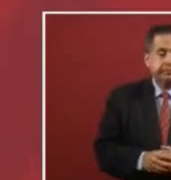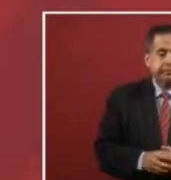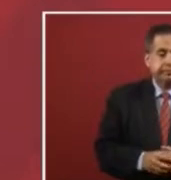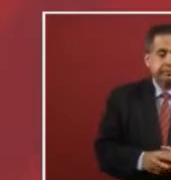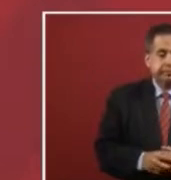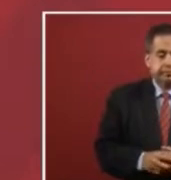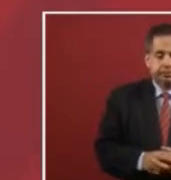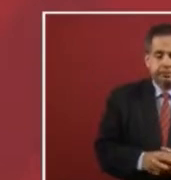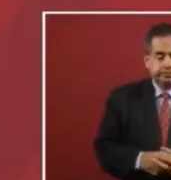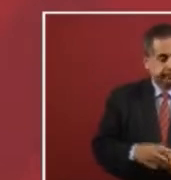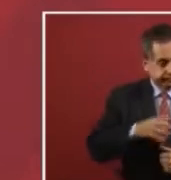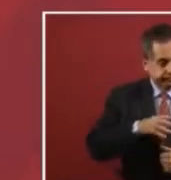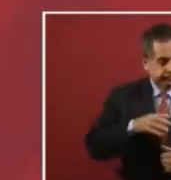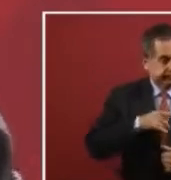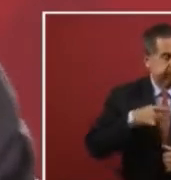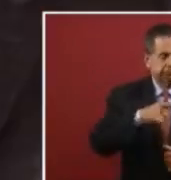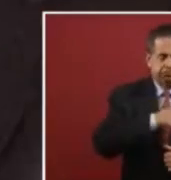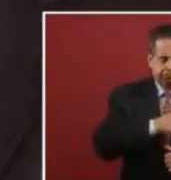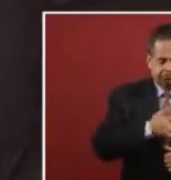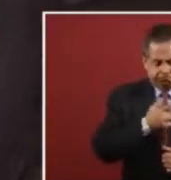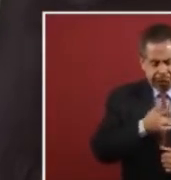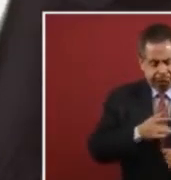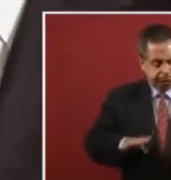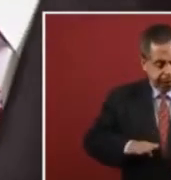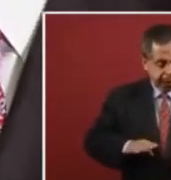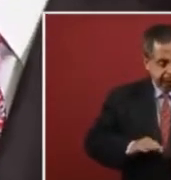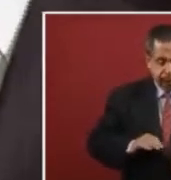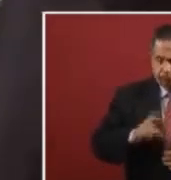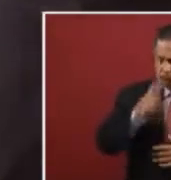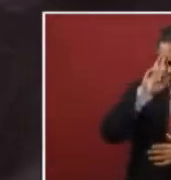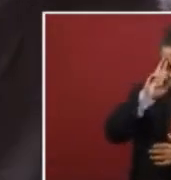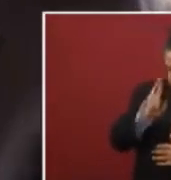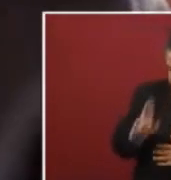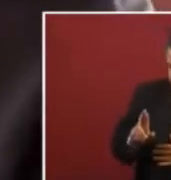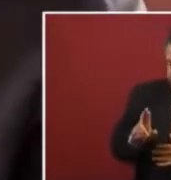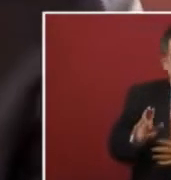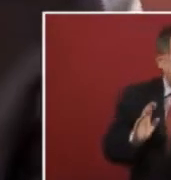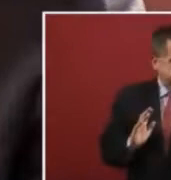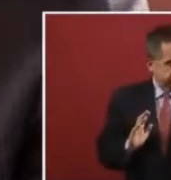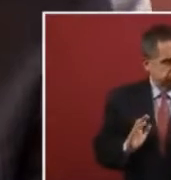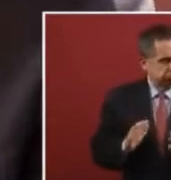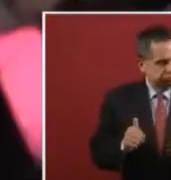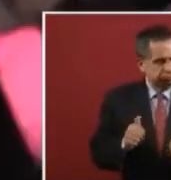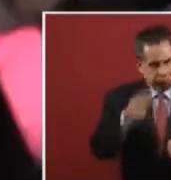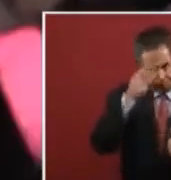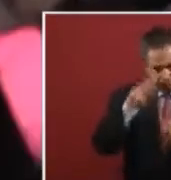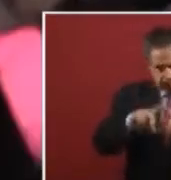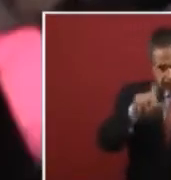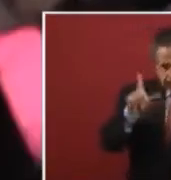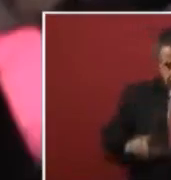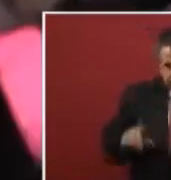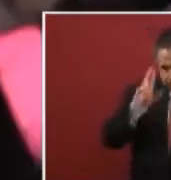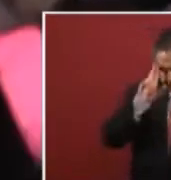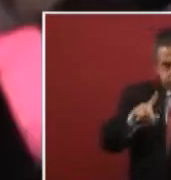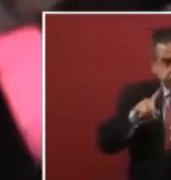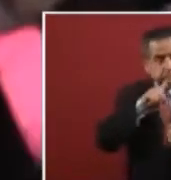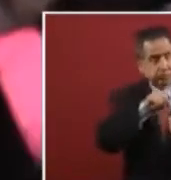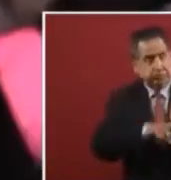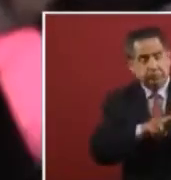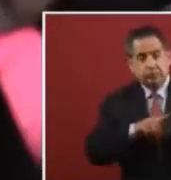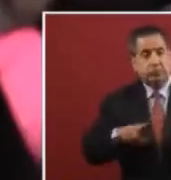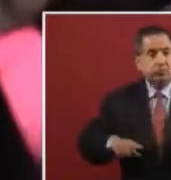Hay una actitud. There's an attitude of respect towards Mexico de parte del gobierno on